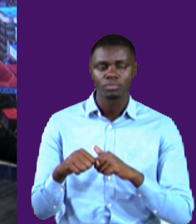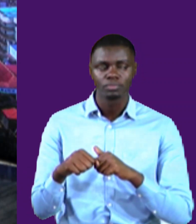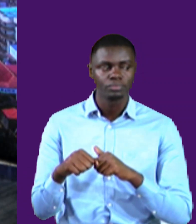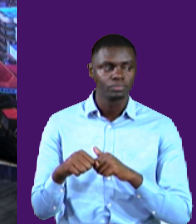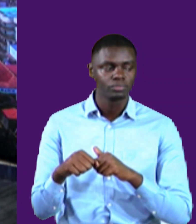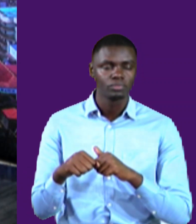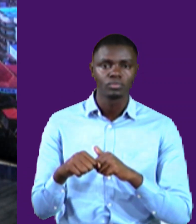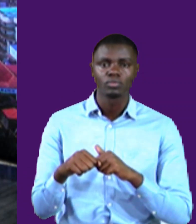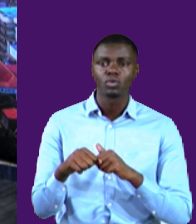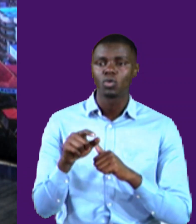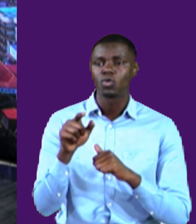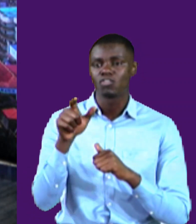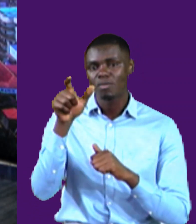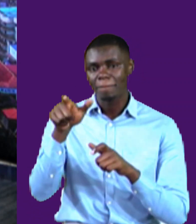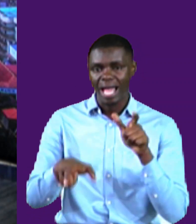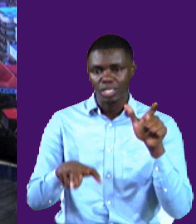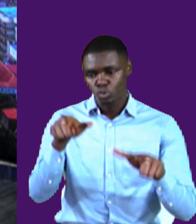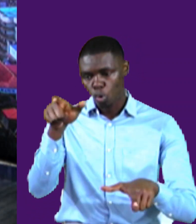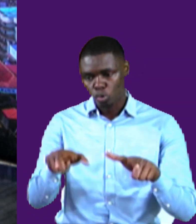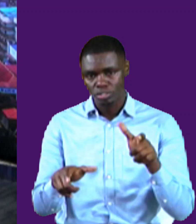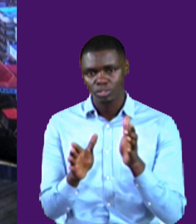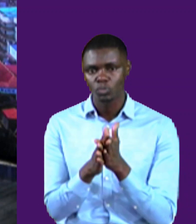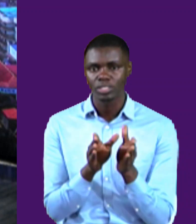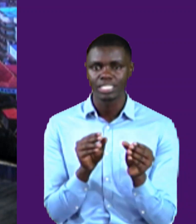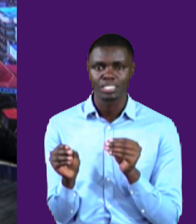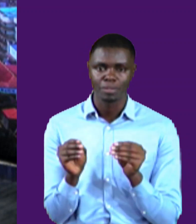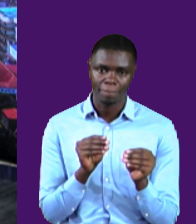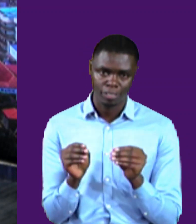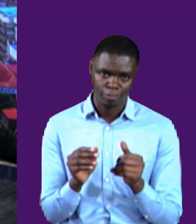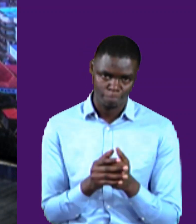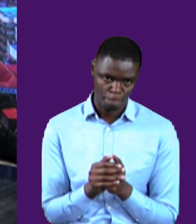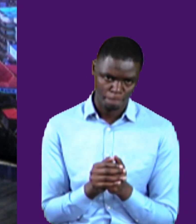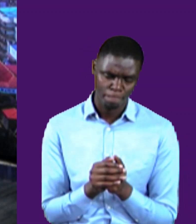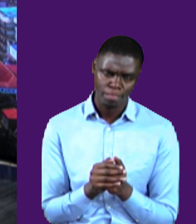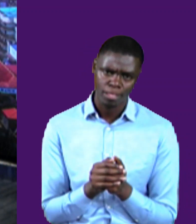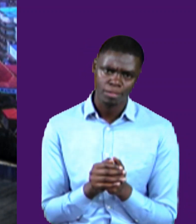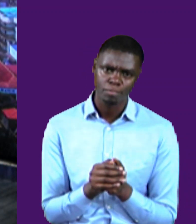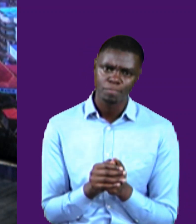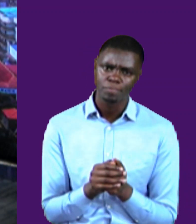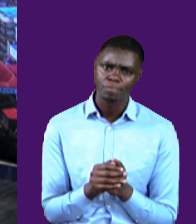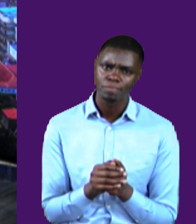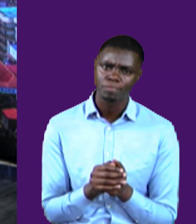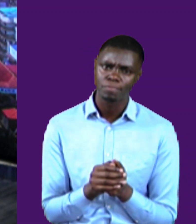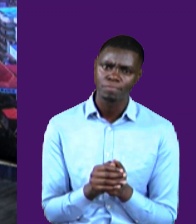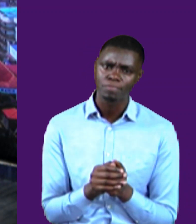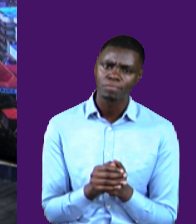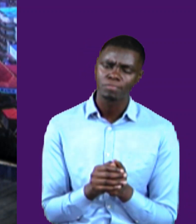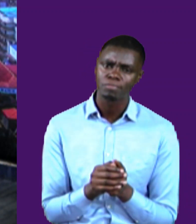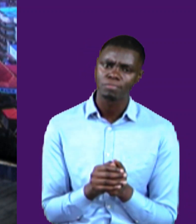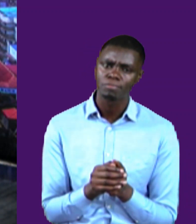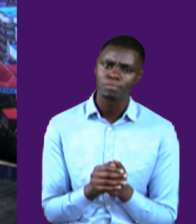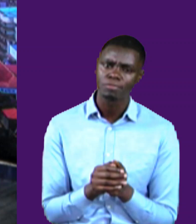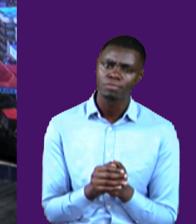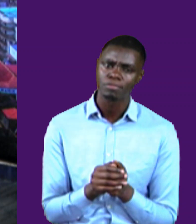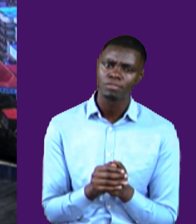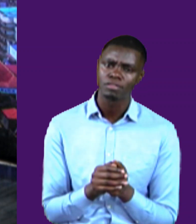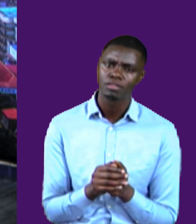of these persons with disabilities, and how do you get